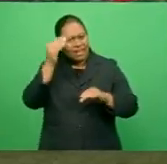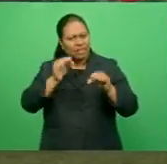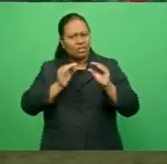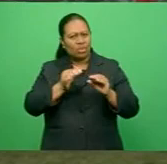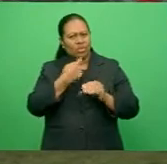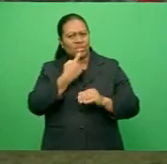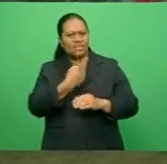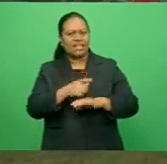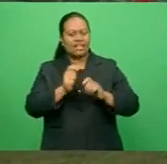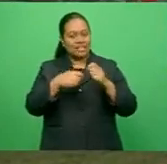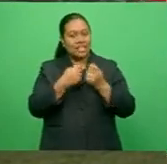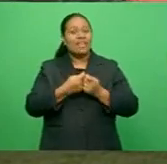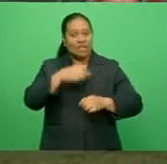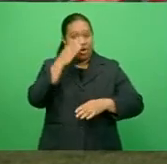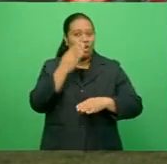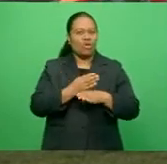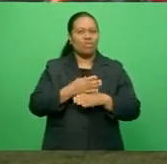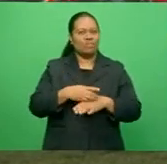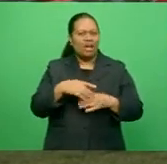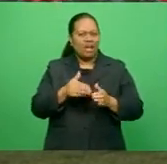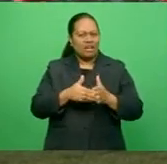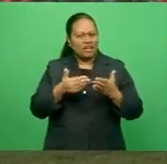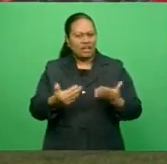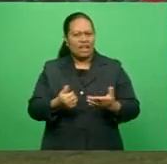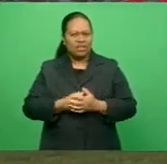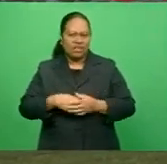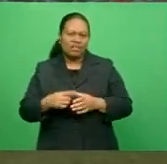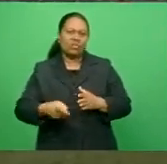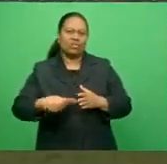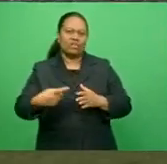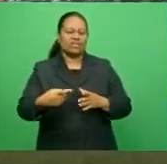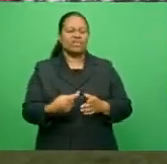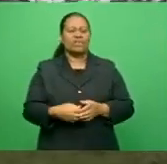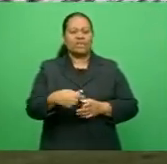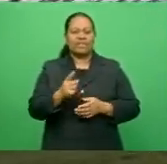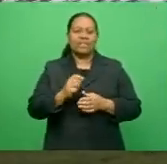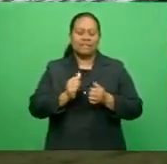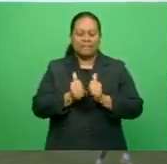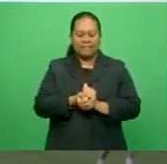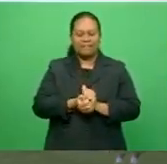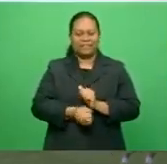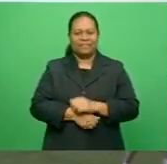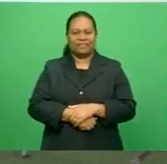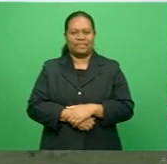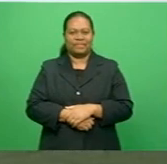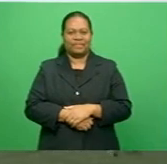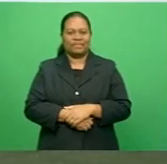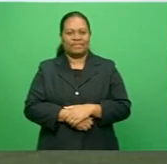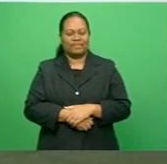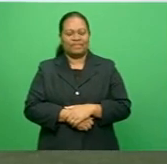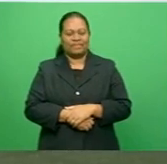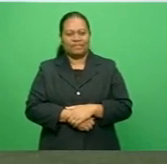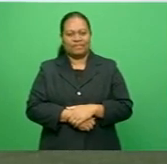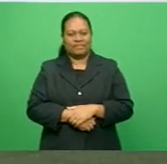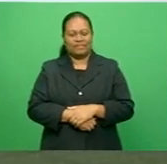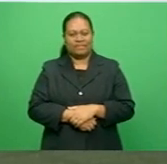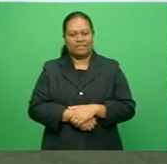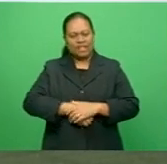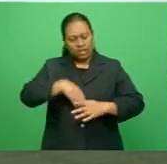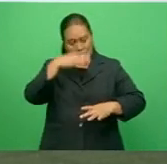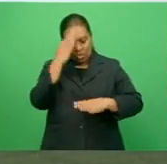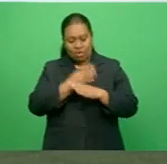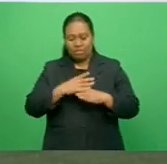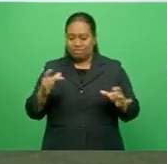says the team hopes the odds will be in their favour as they gear up for their coming matches. I'm hoping that we wrap up